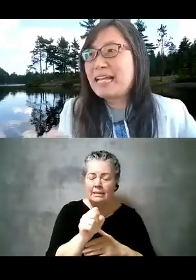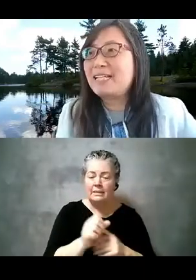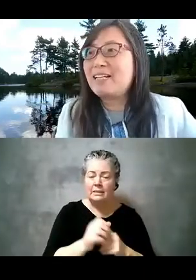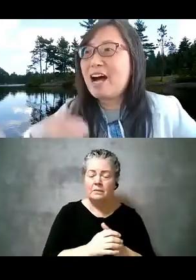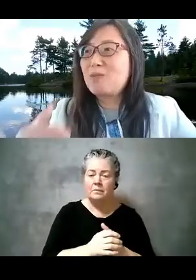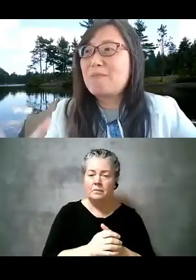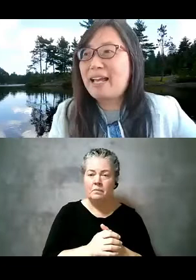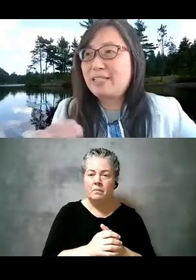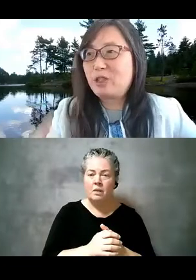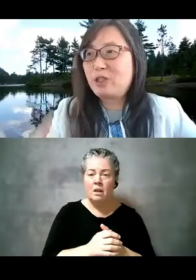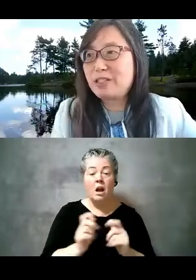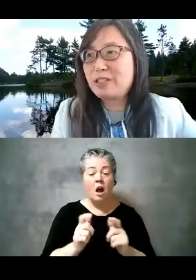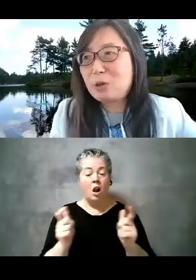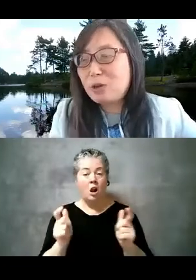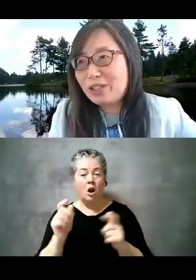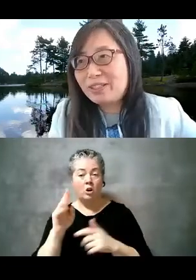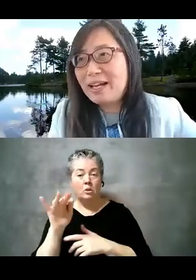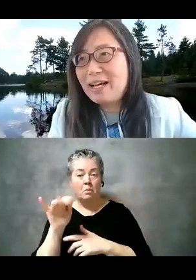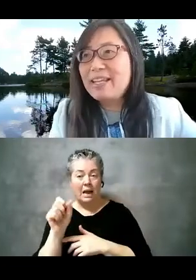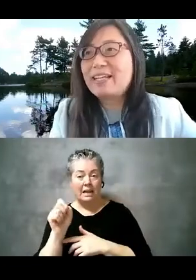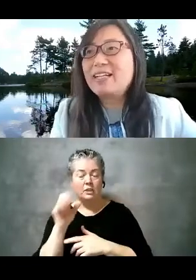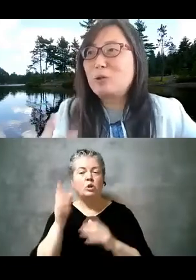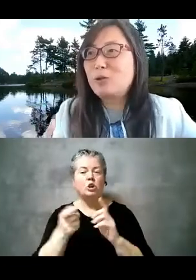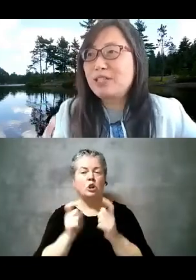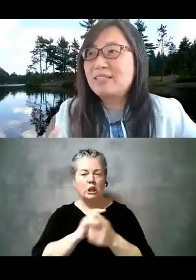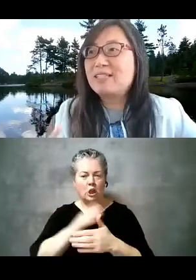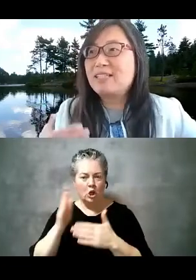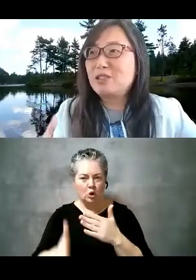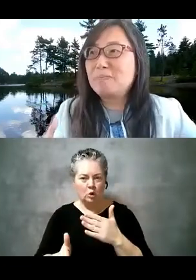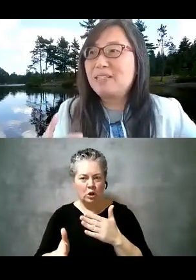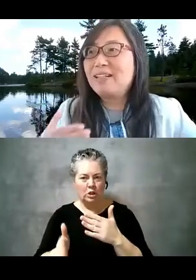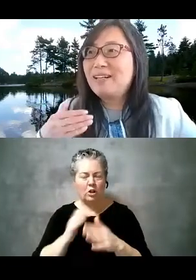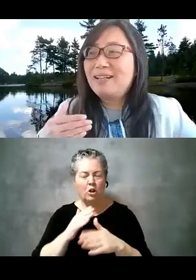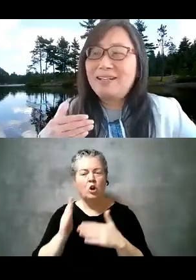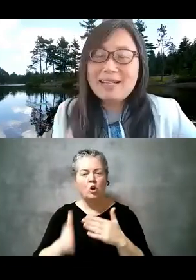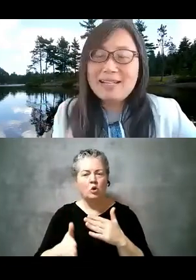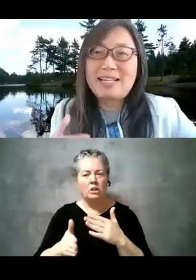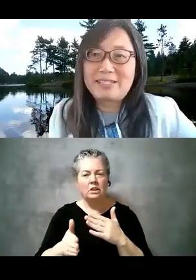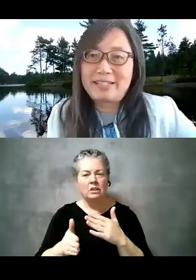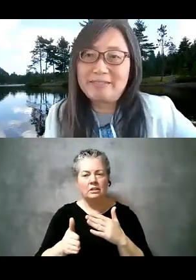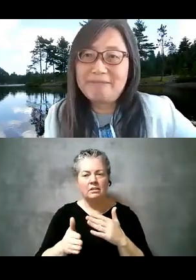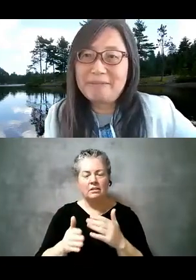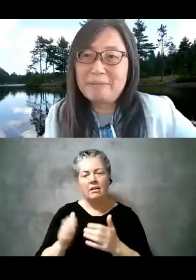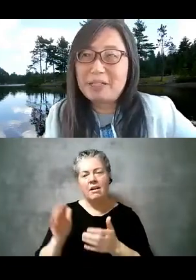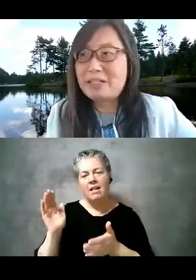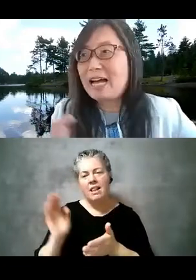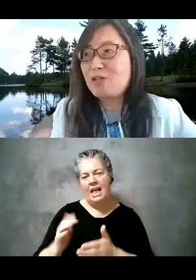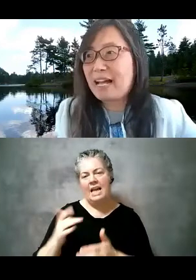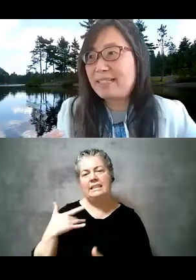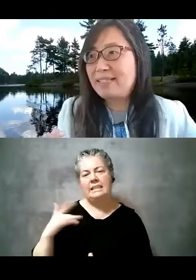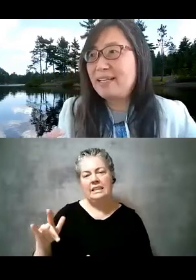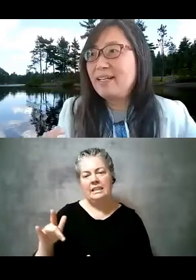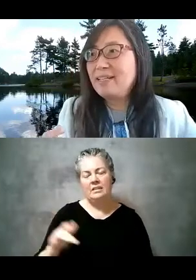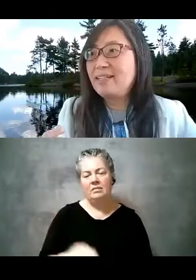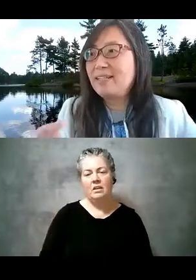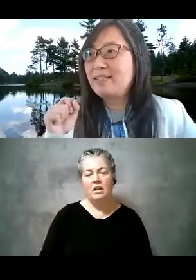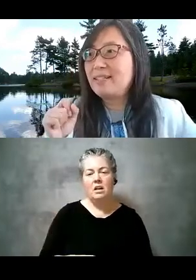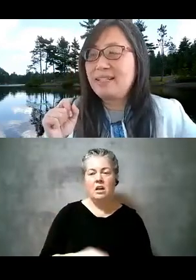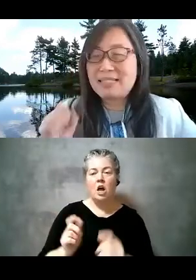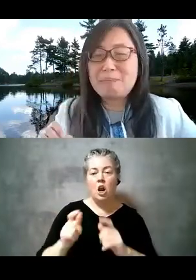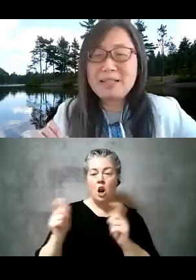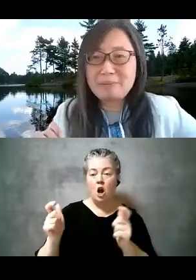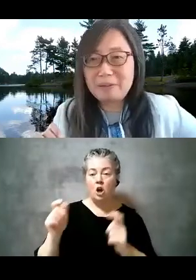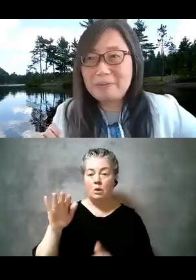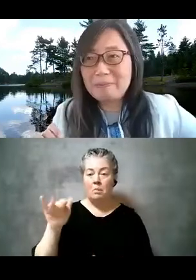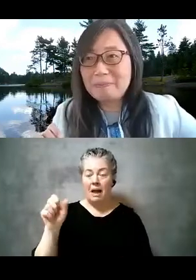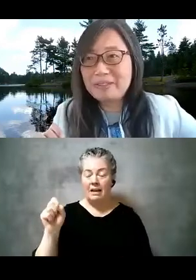If it takes a large bias to change a conclusion, that conclusion is considered to be less sensitive because large bias is